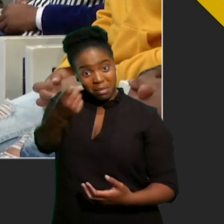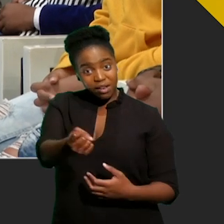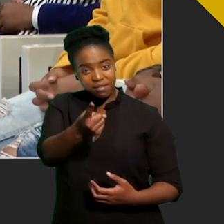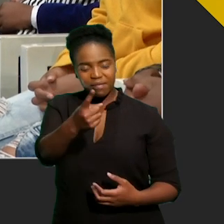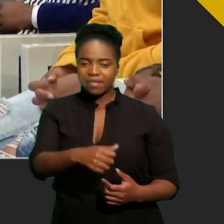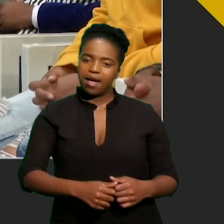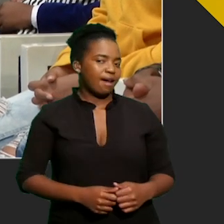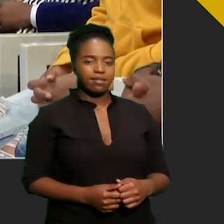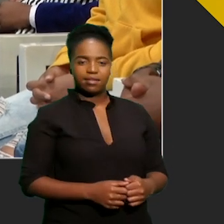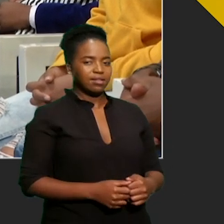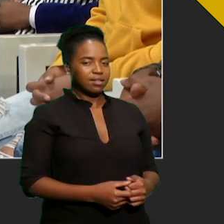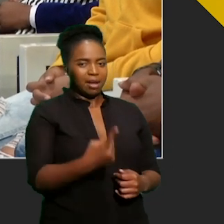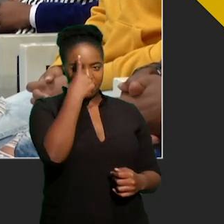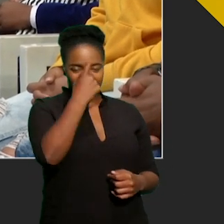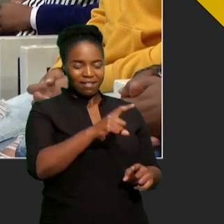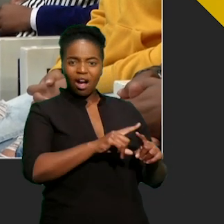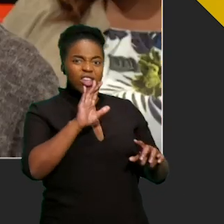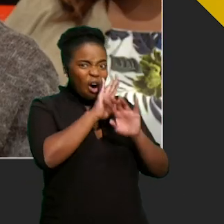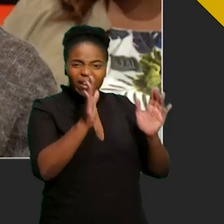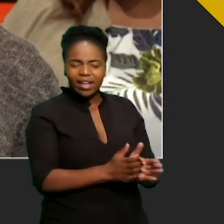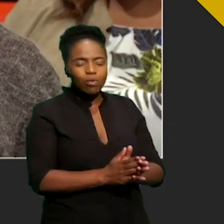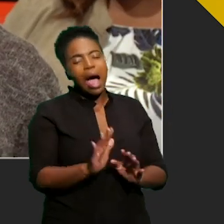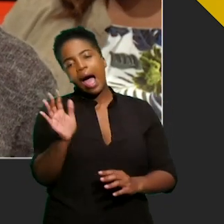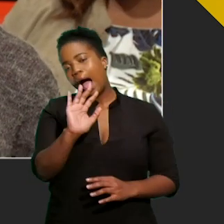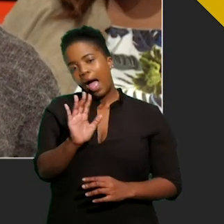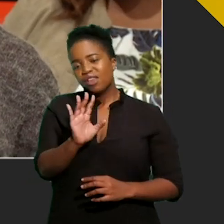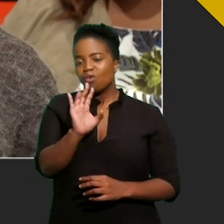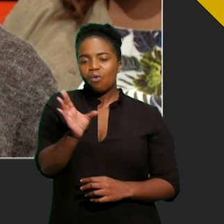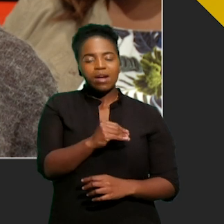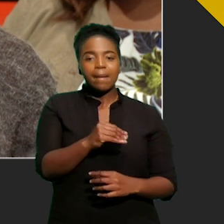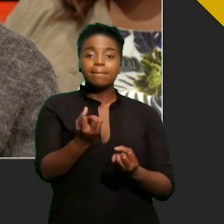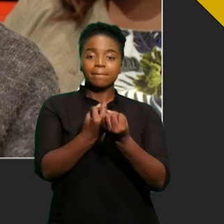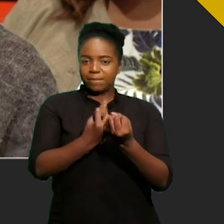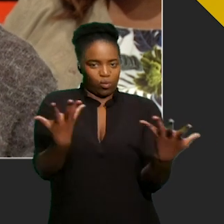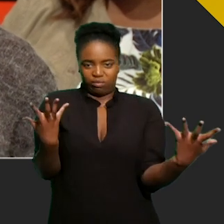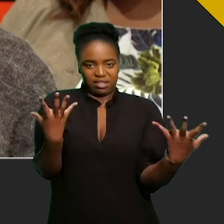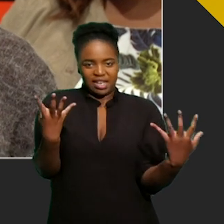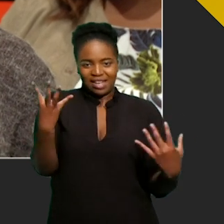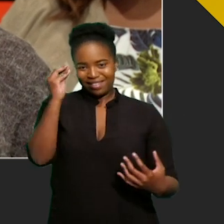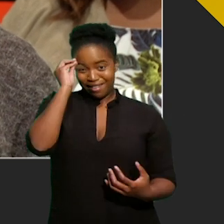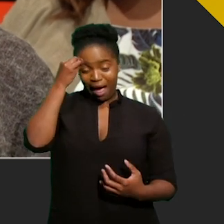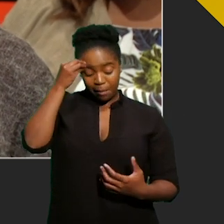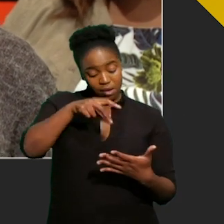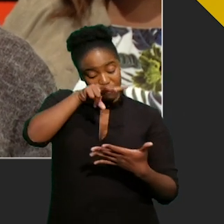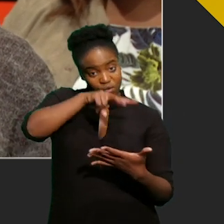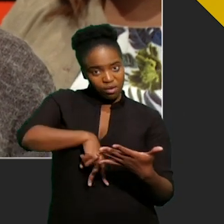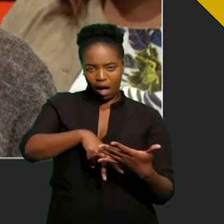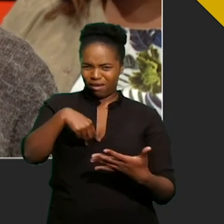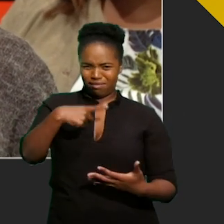cha angizithembi zonke ke okay hayi zonke but like majority of them angizithembi